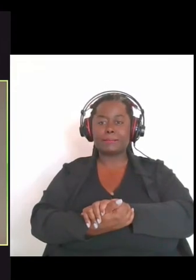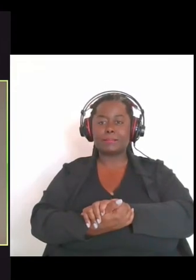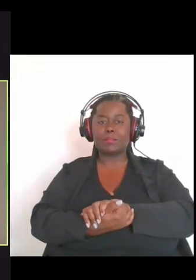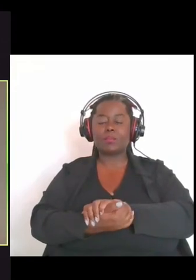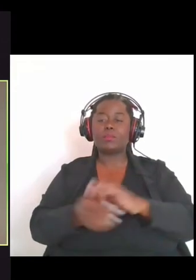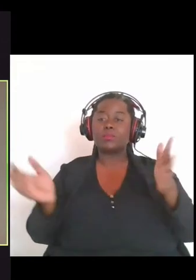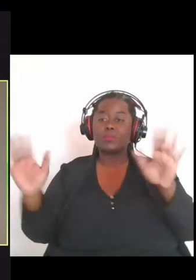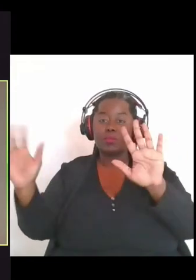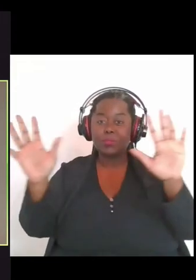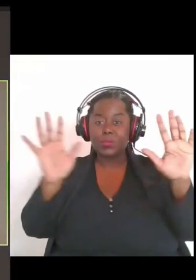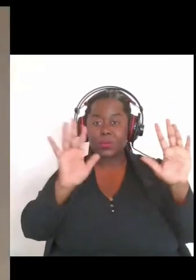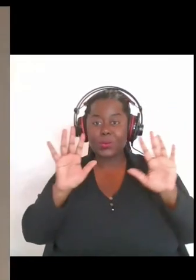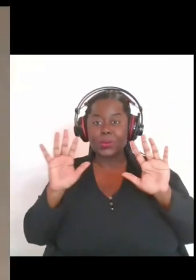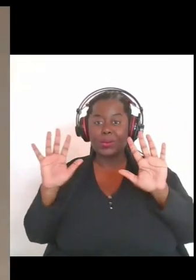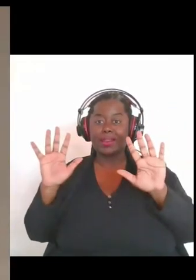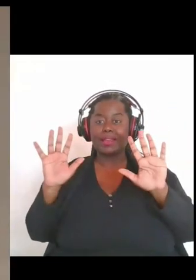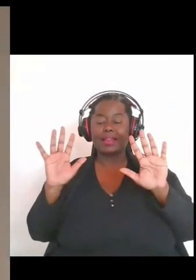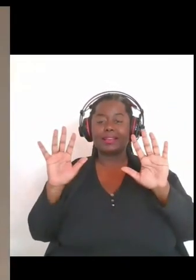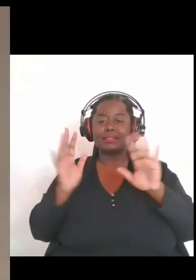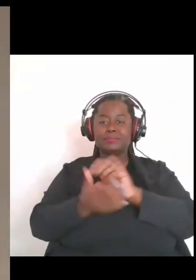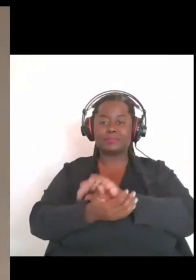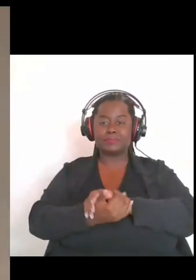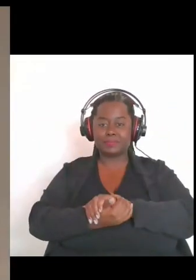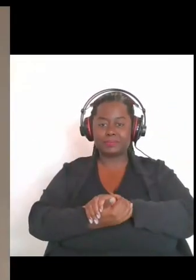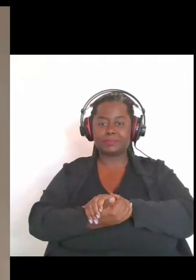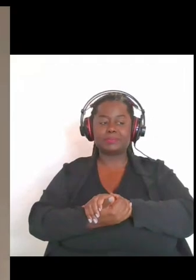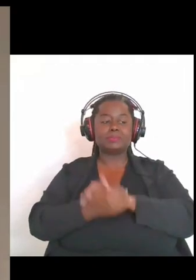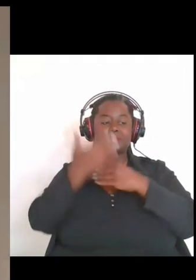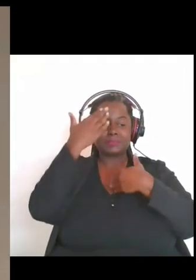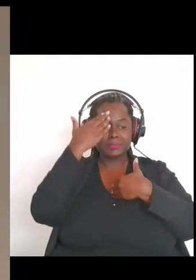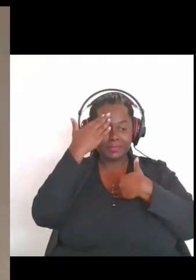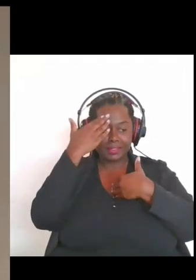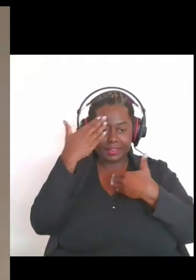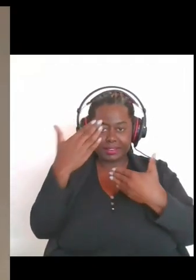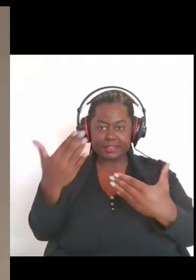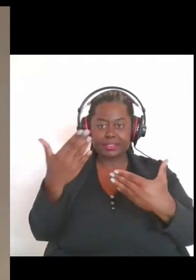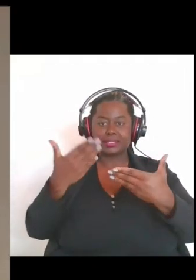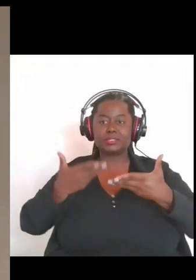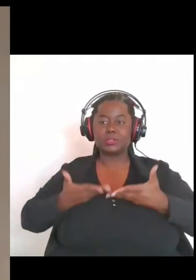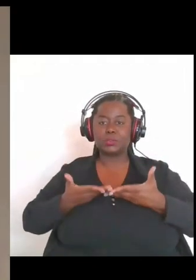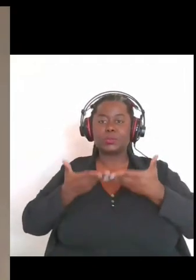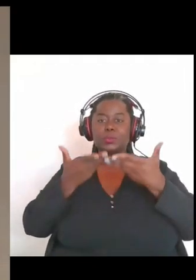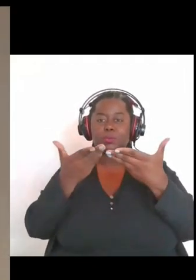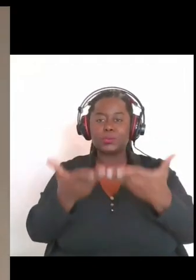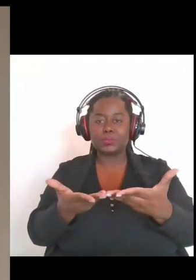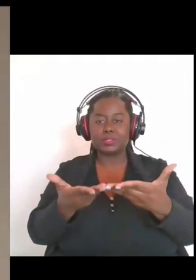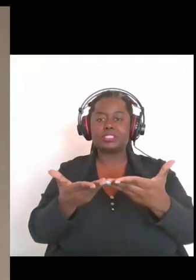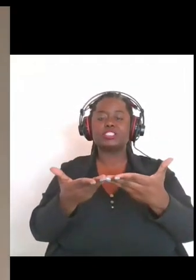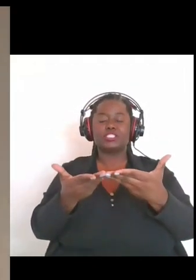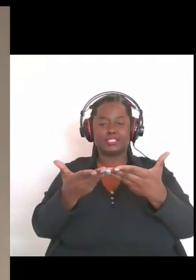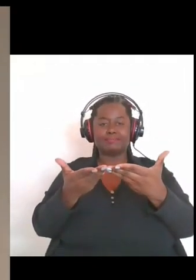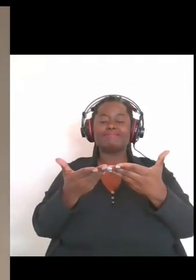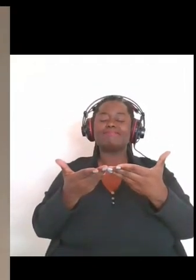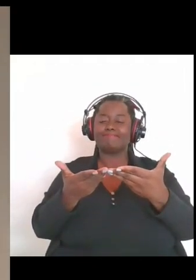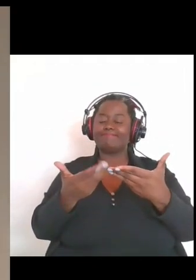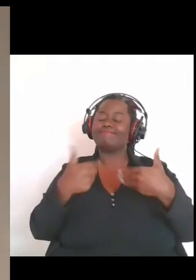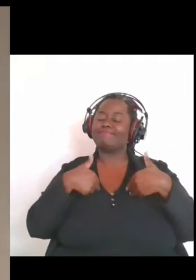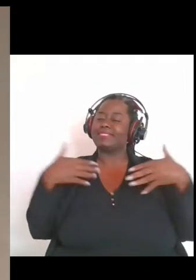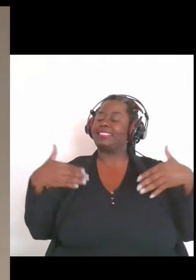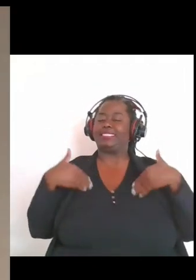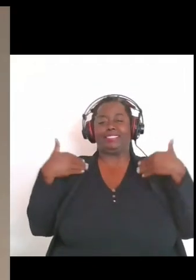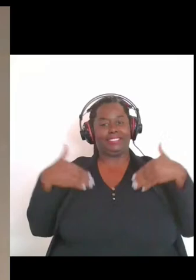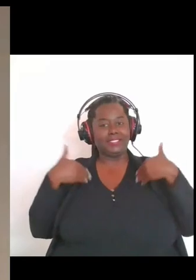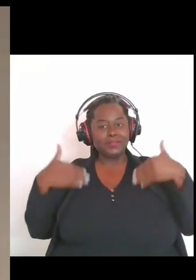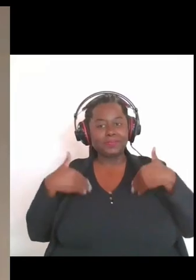everyone it is a pleasure to be invited and very excited to be participating in the